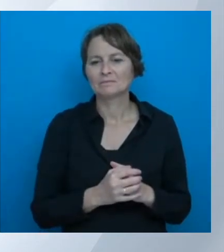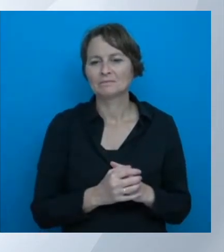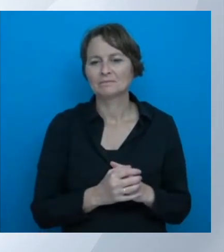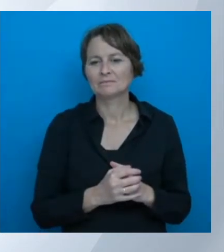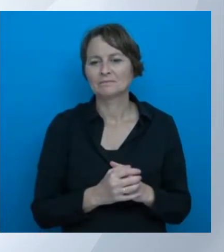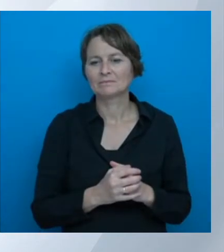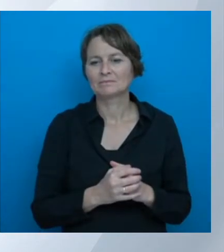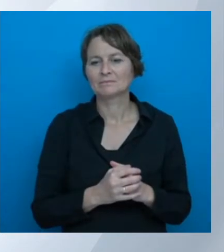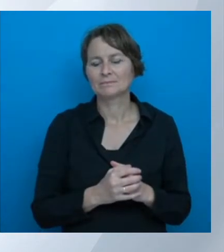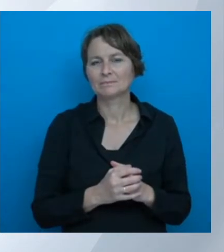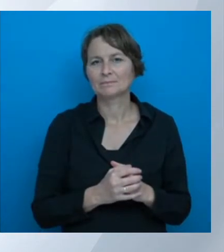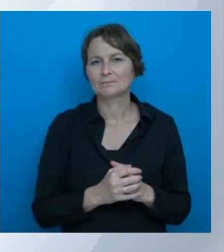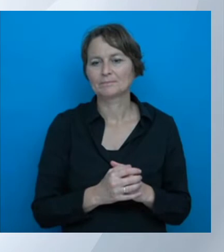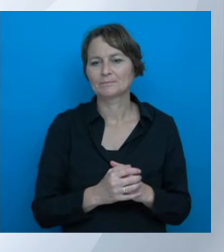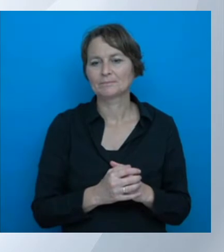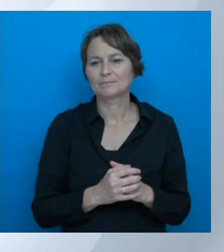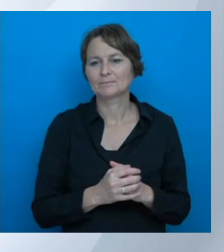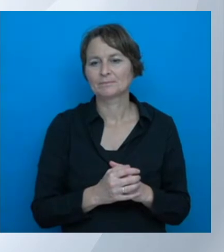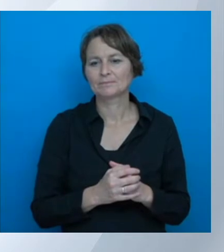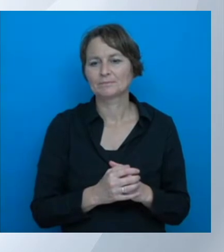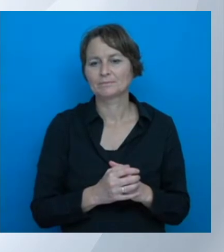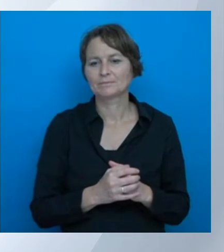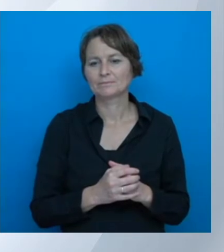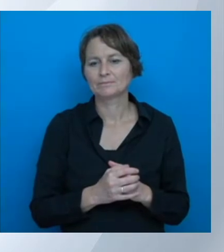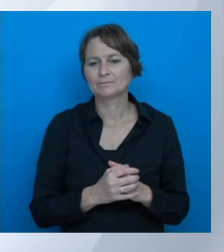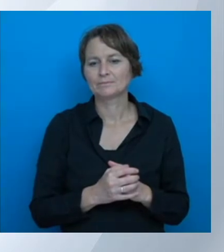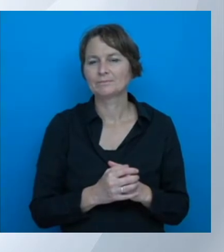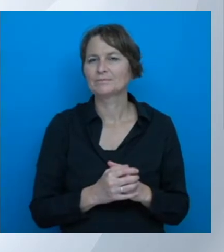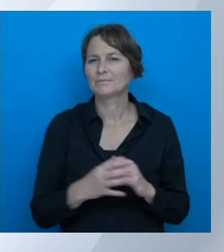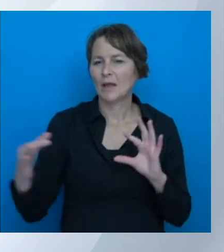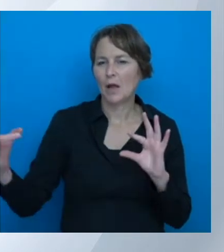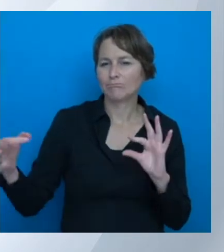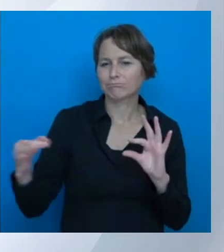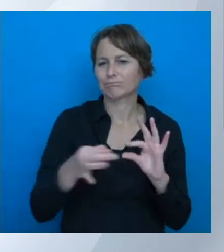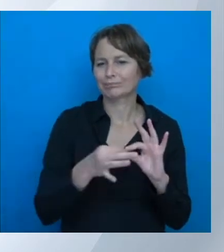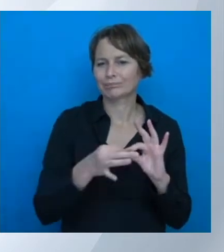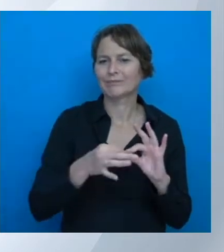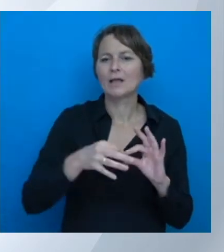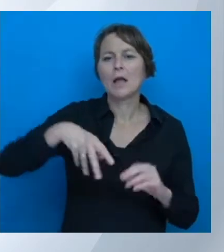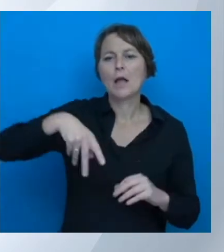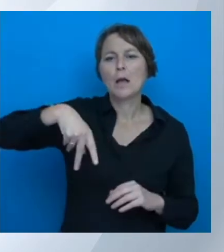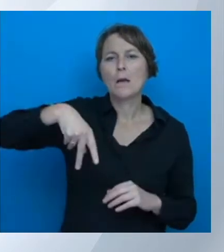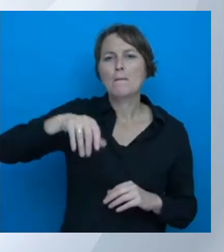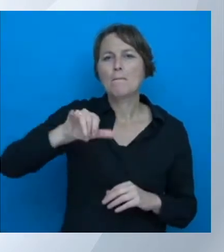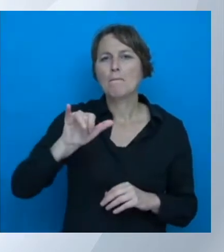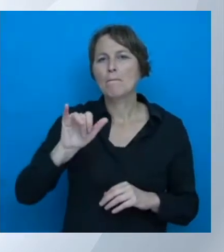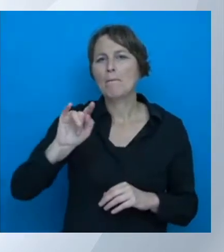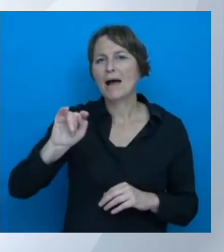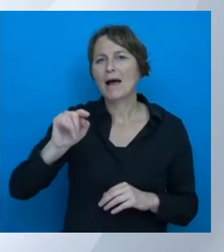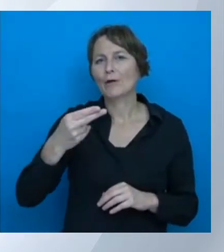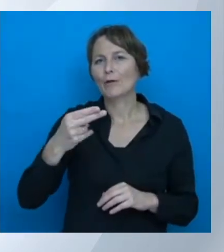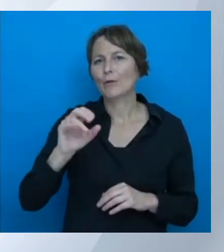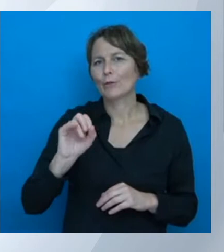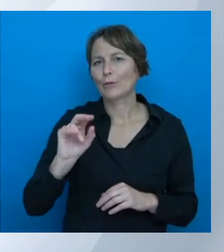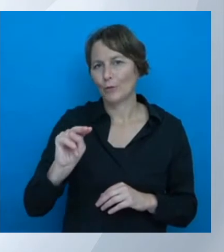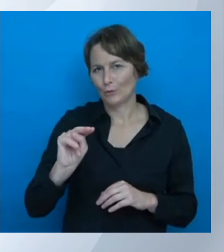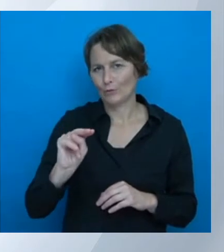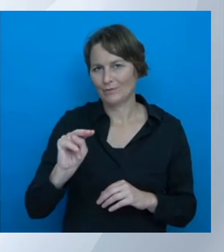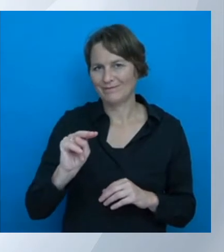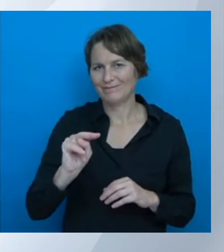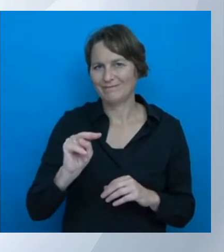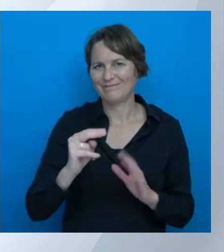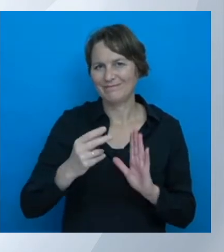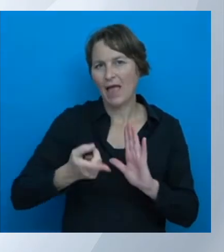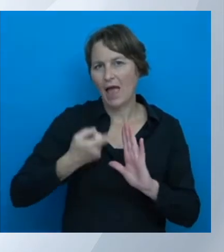a Python application. The Python application is pretty simple. What all it is doing is that